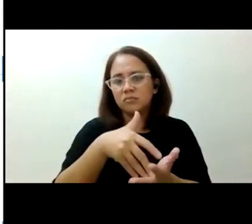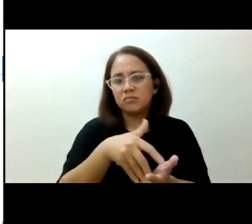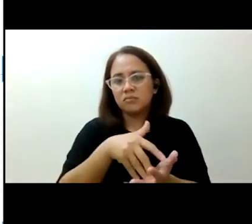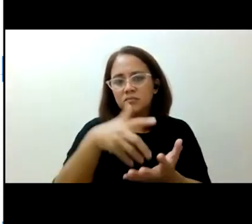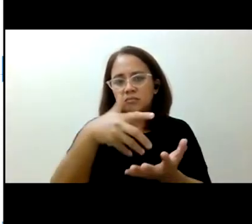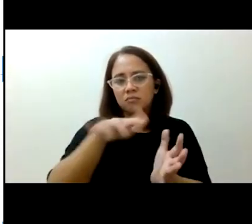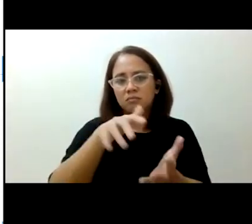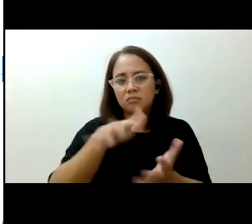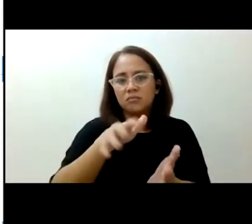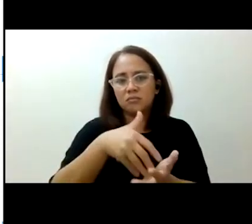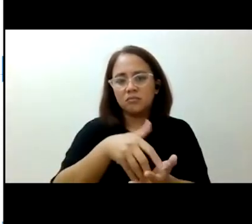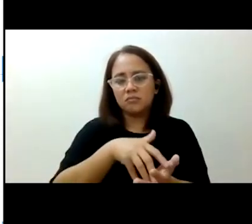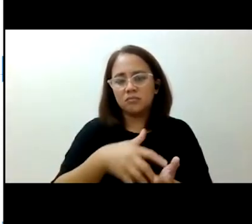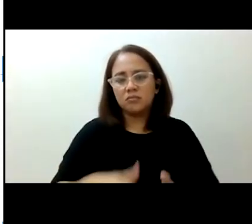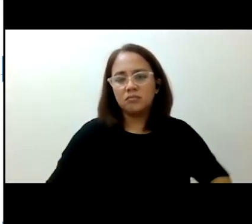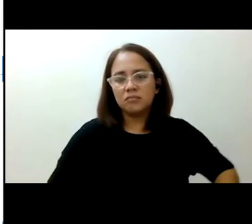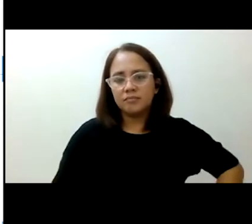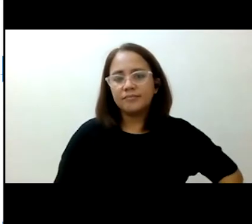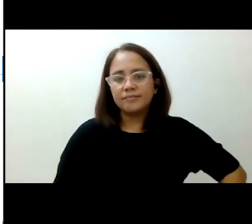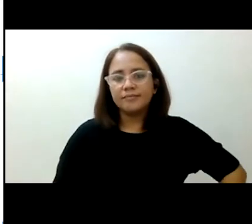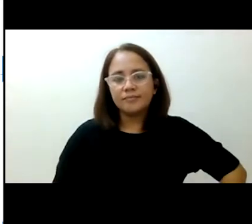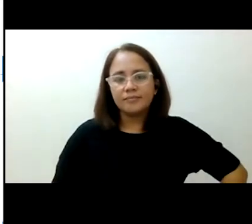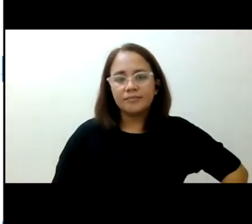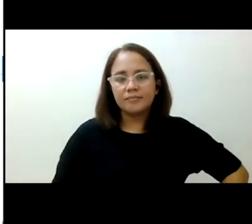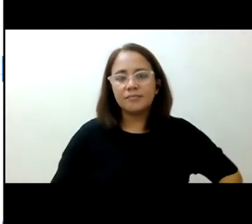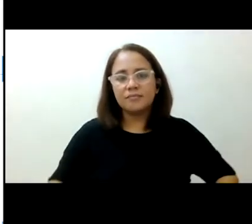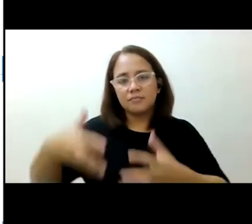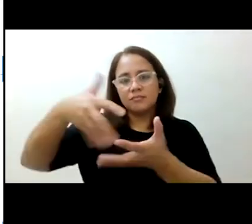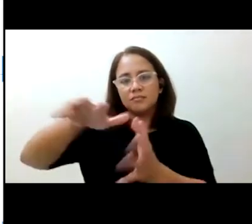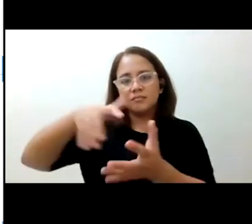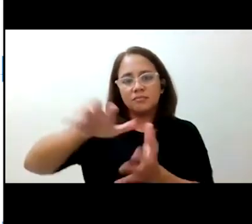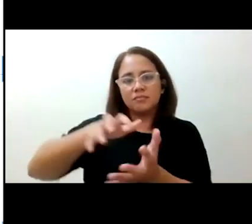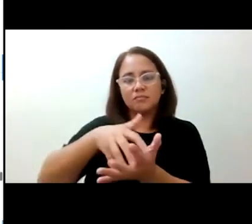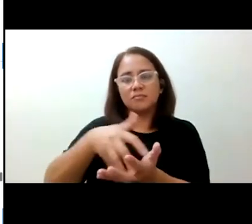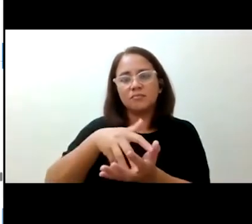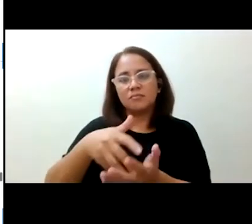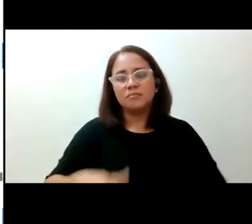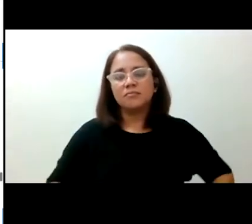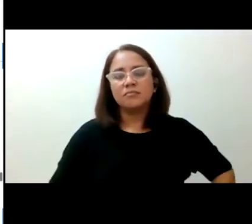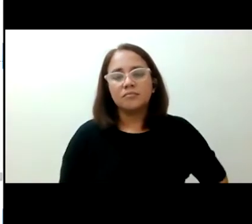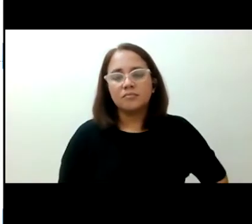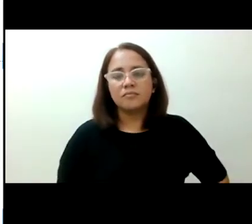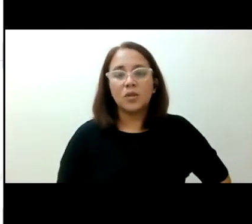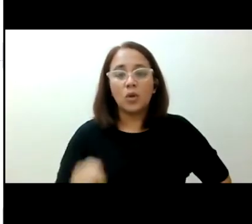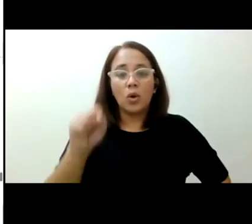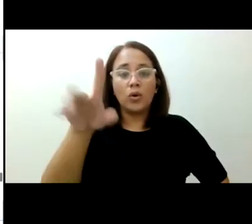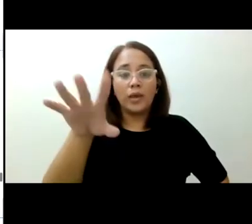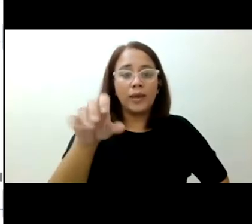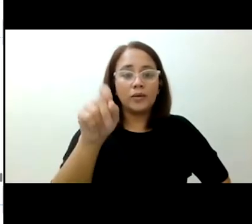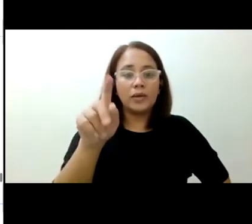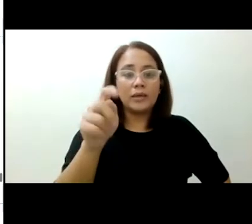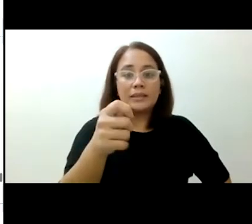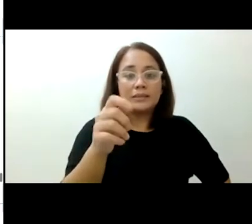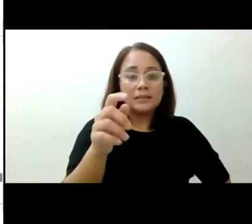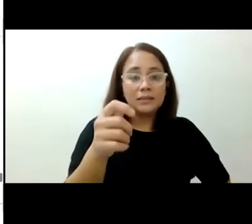Dog is week. Just the same. Yeah, dog and week. Okay, then take out weak for